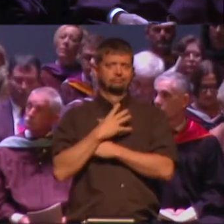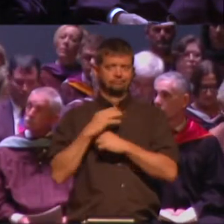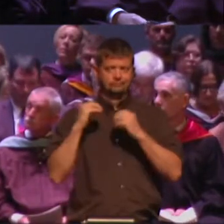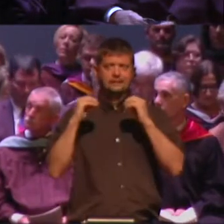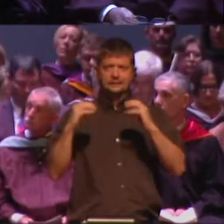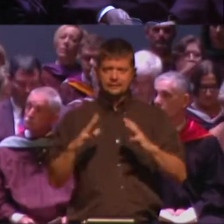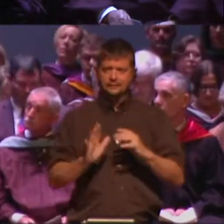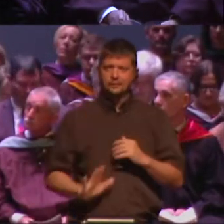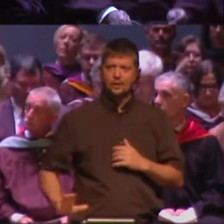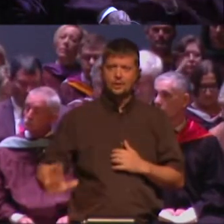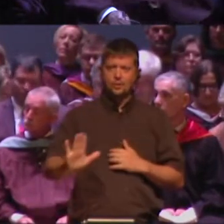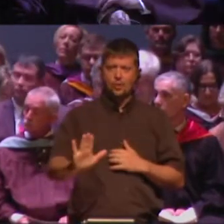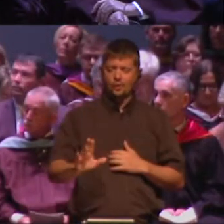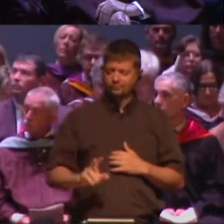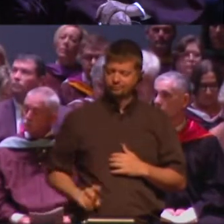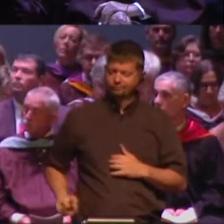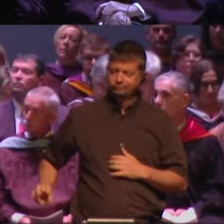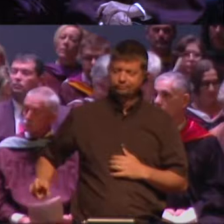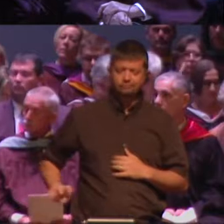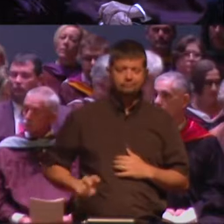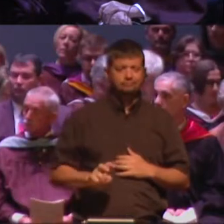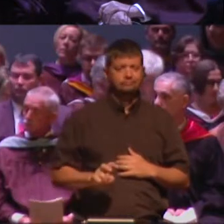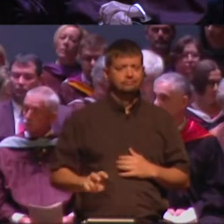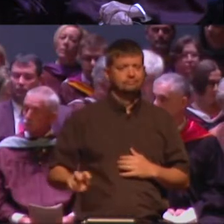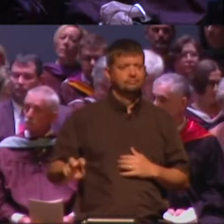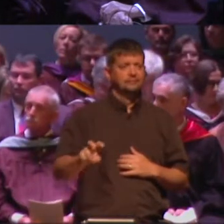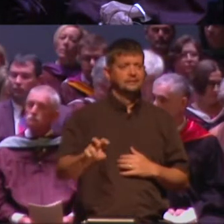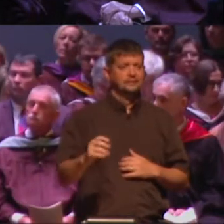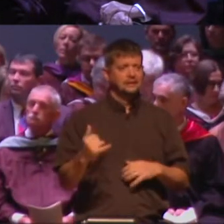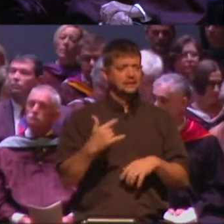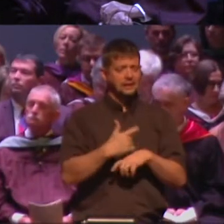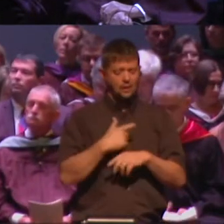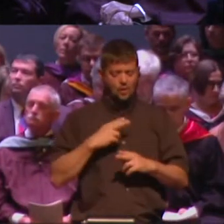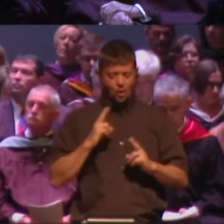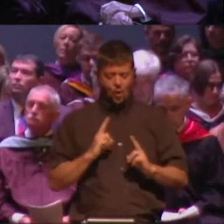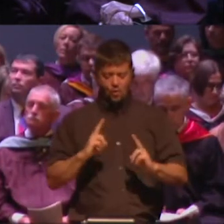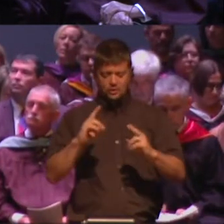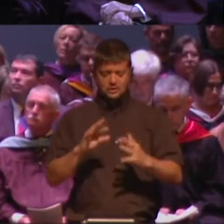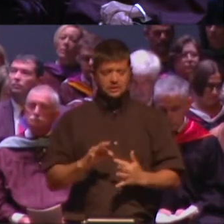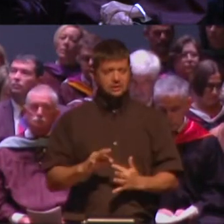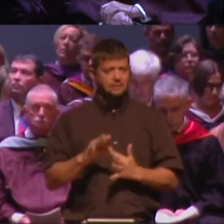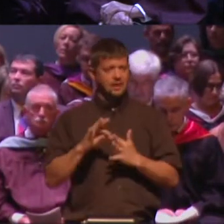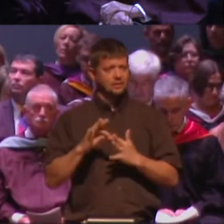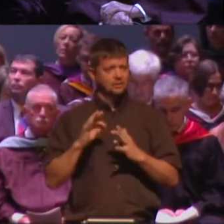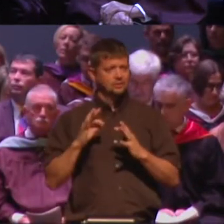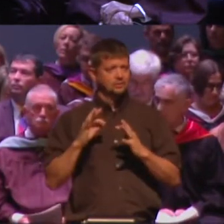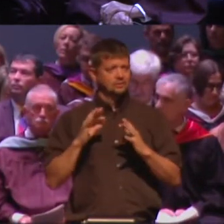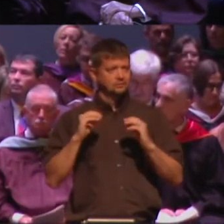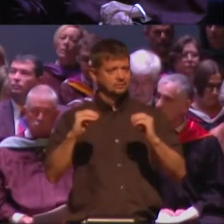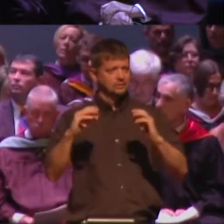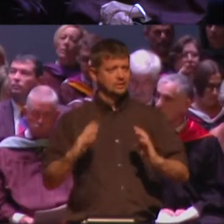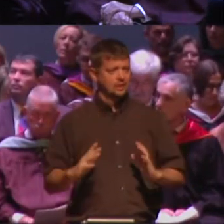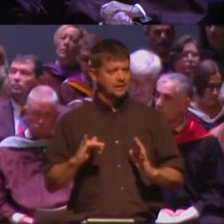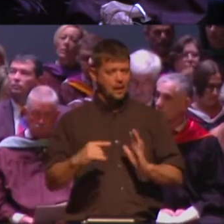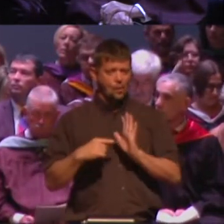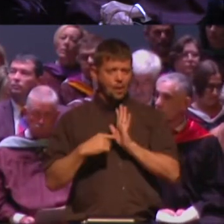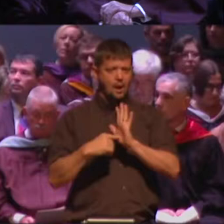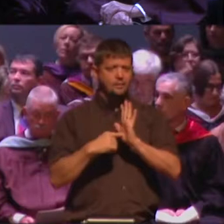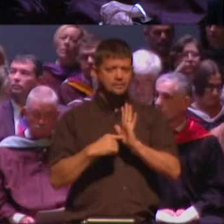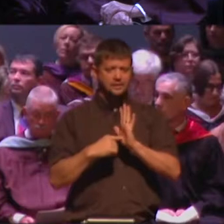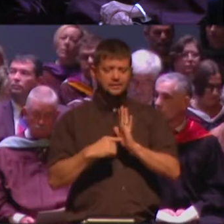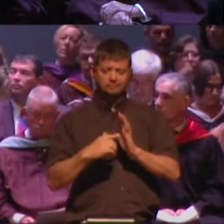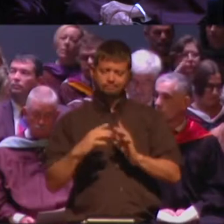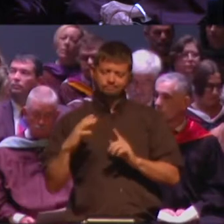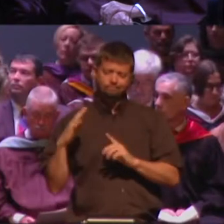during our educational journey, and today we honor a special instructor that truly represents the best of